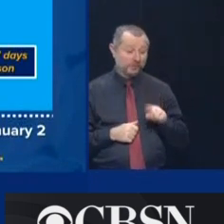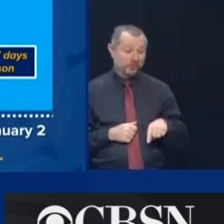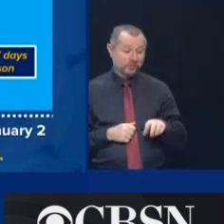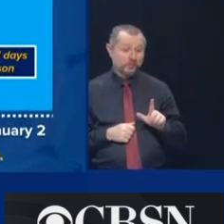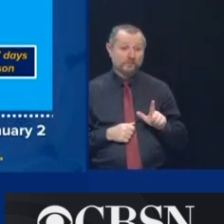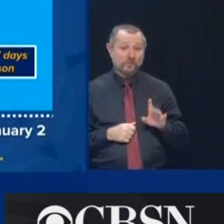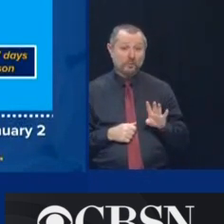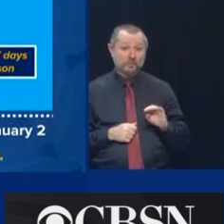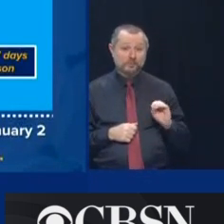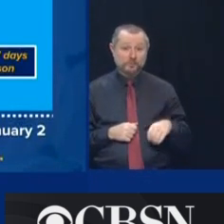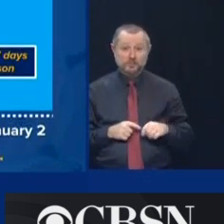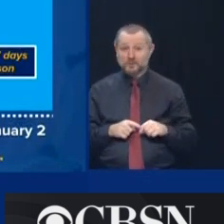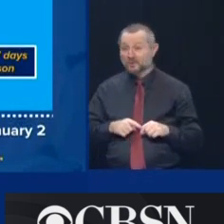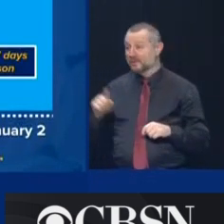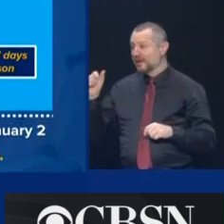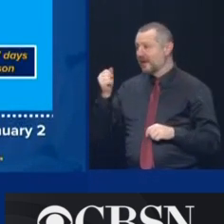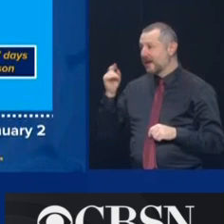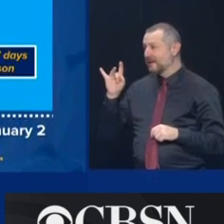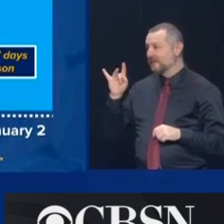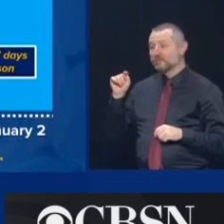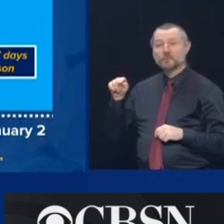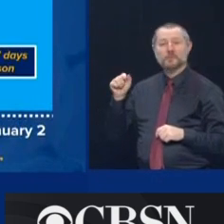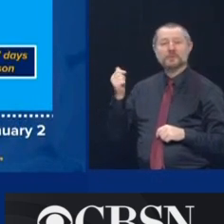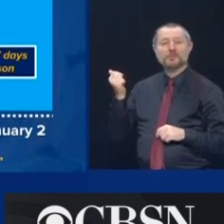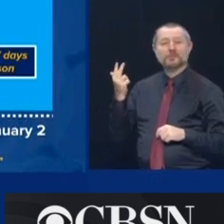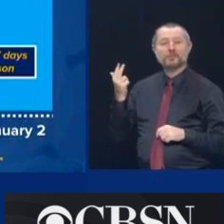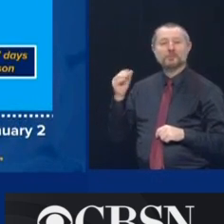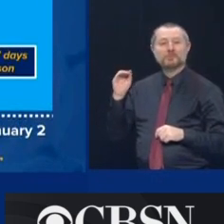positivity, goes to 18% positivity.